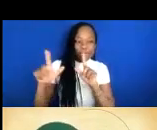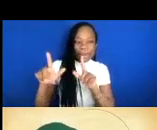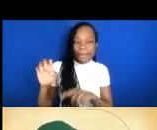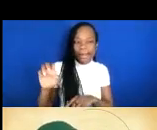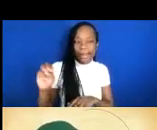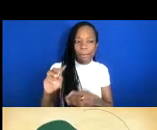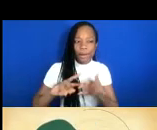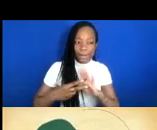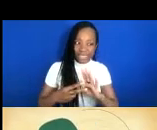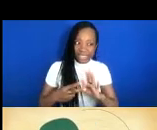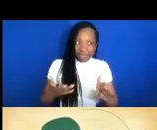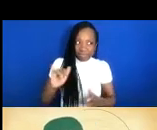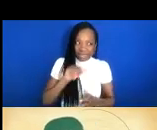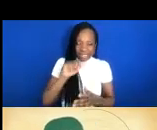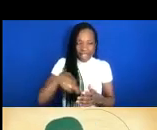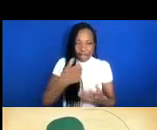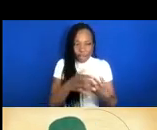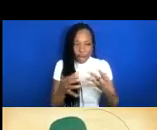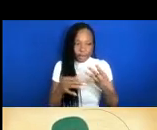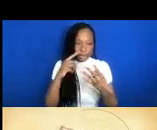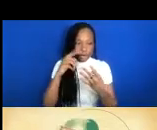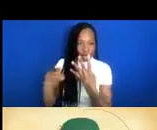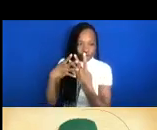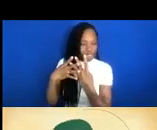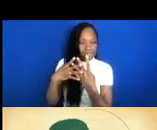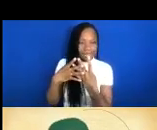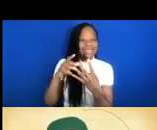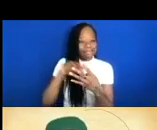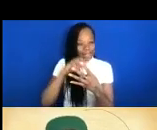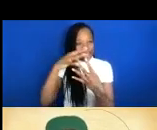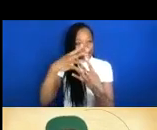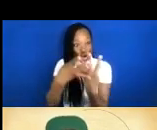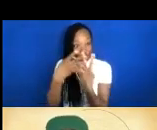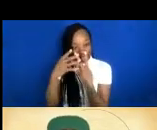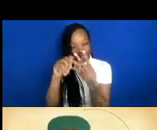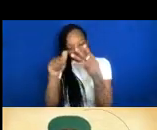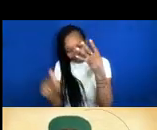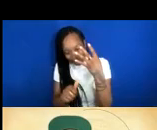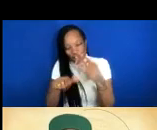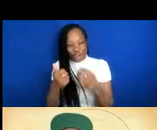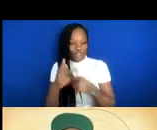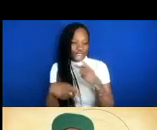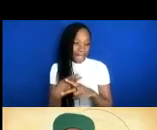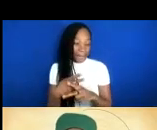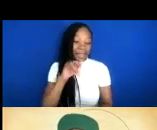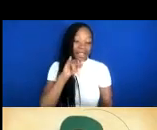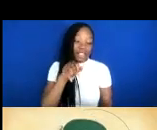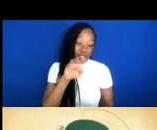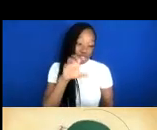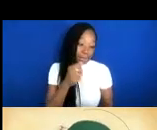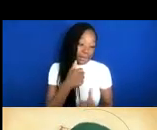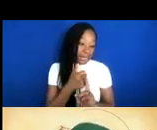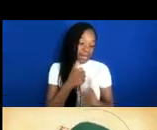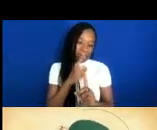an alternative to incarceration. It's another form of incarceration. James was the one in particular who pointed out this